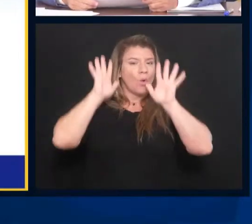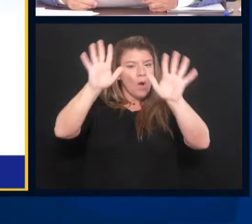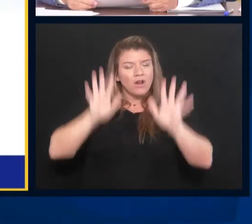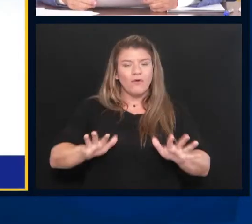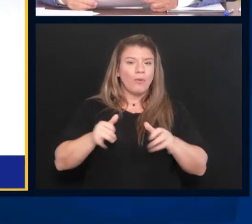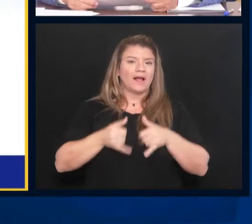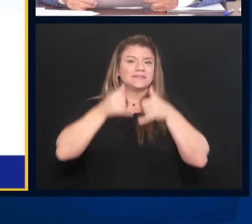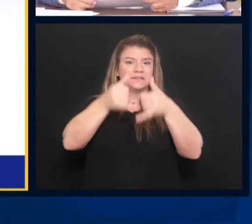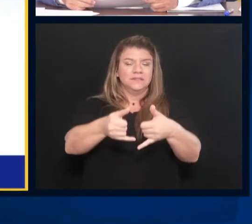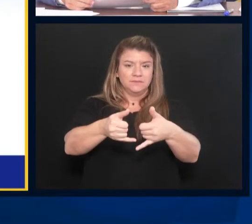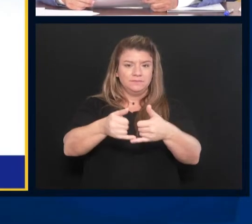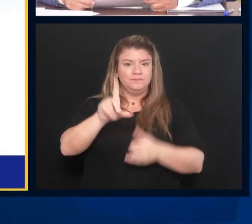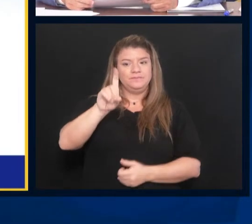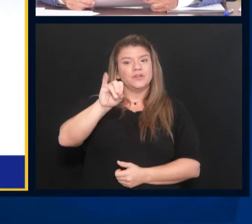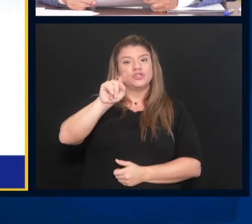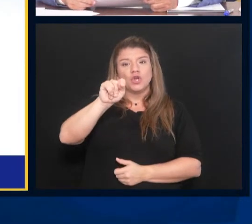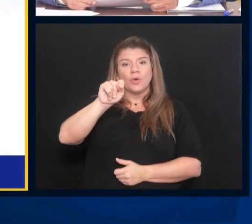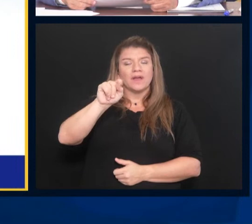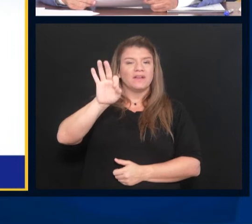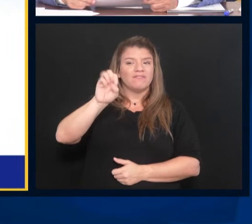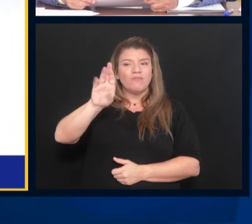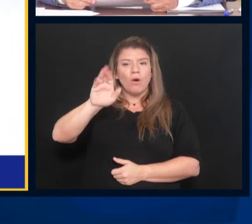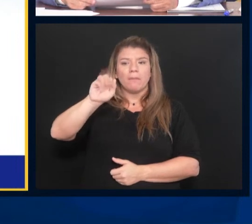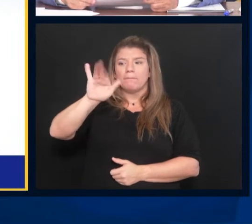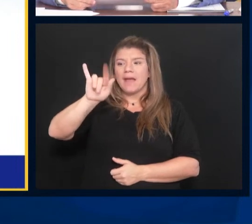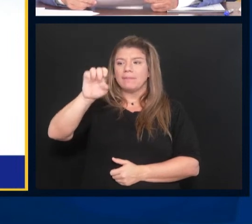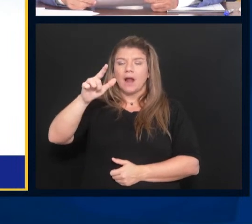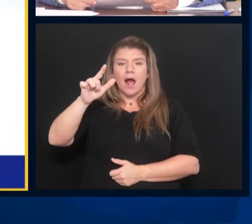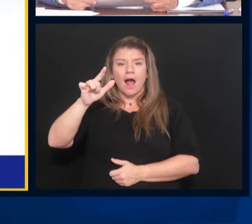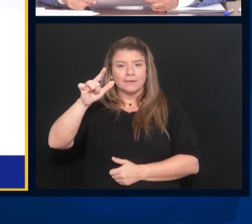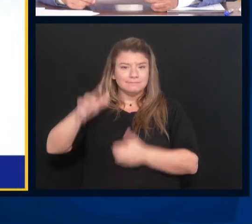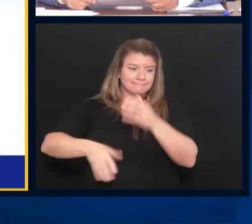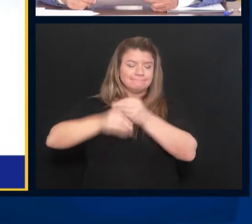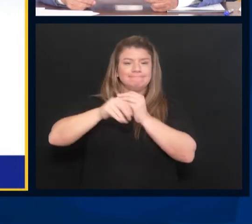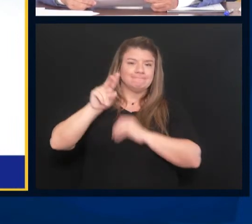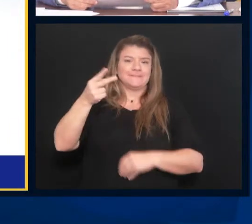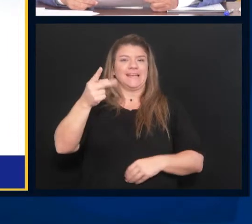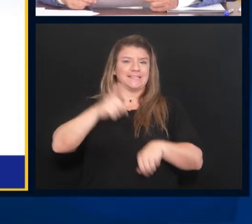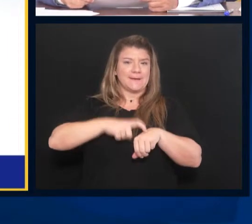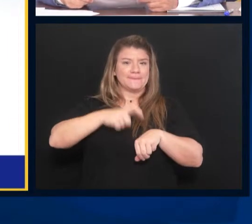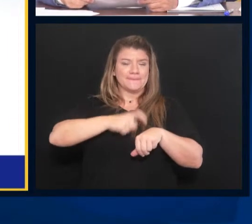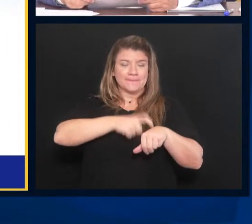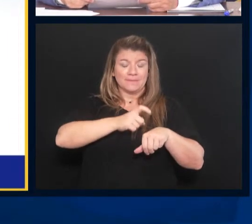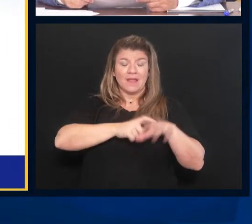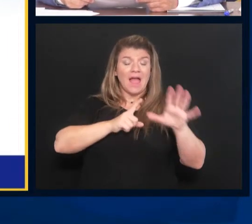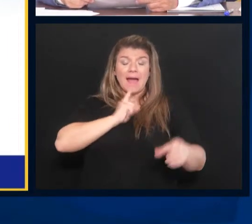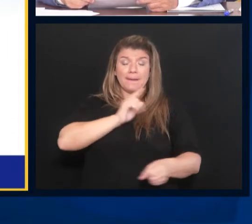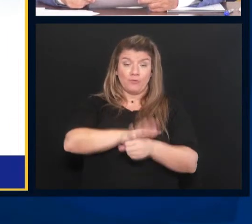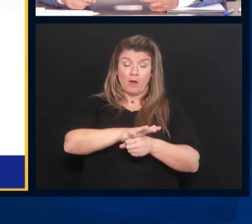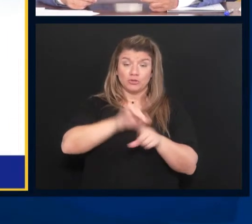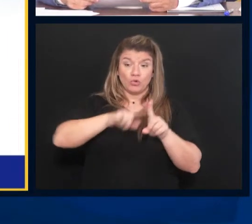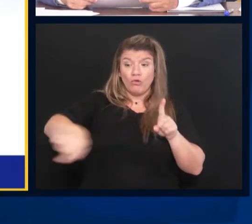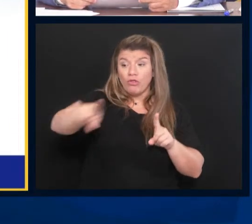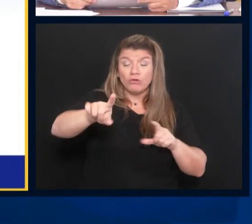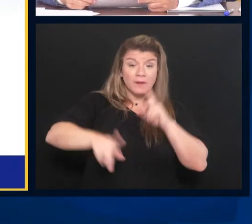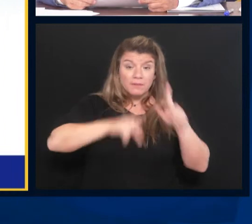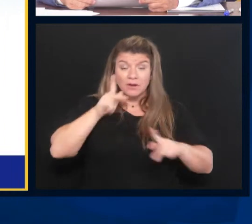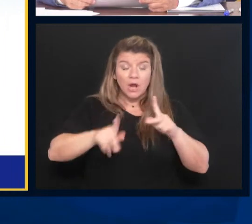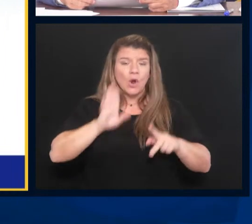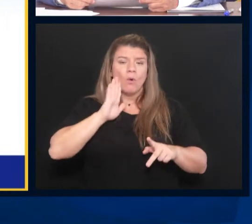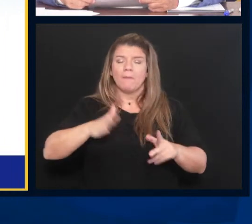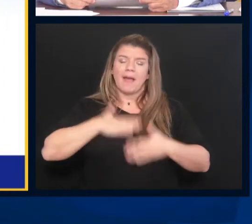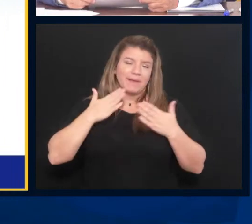and everything, and to do it for Baby Dog Round 2. And I'll promise you those folks, you know, will be